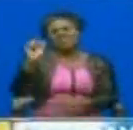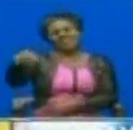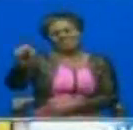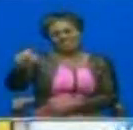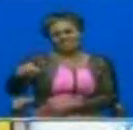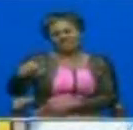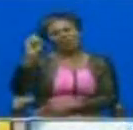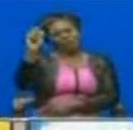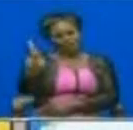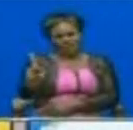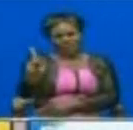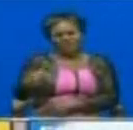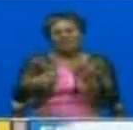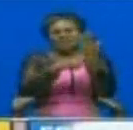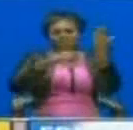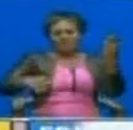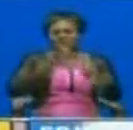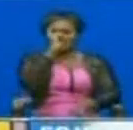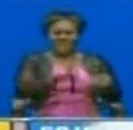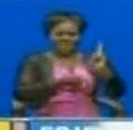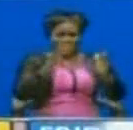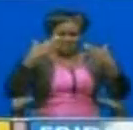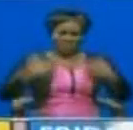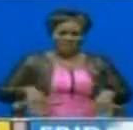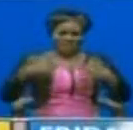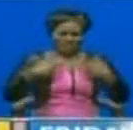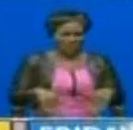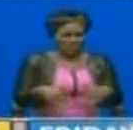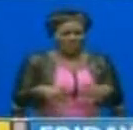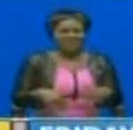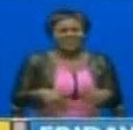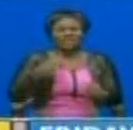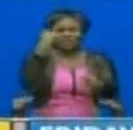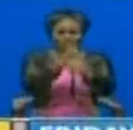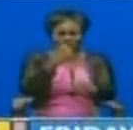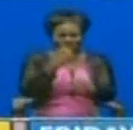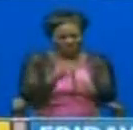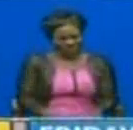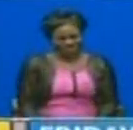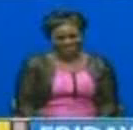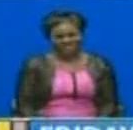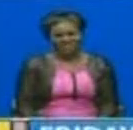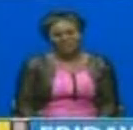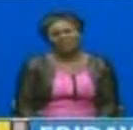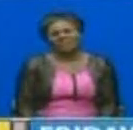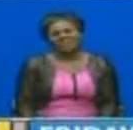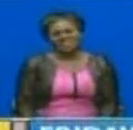Yes. Aha. The famous athletic strides career would